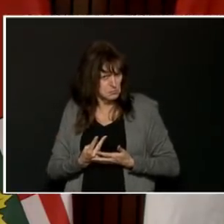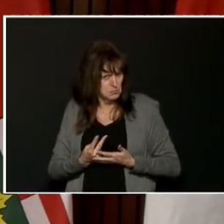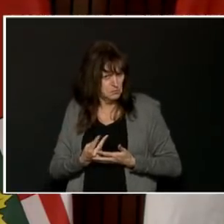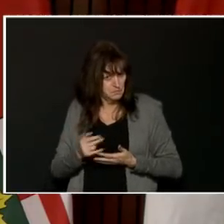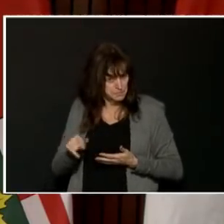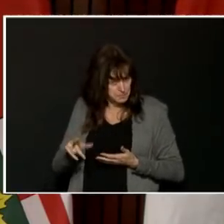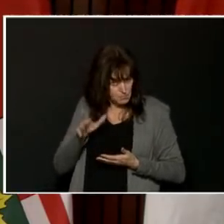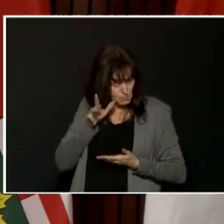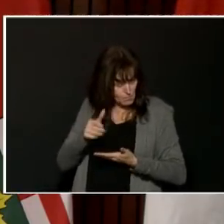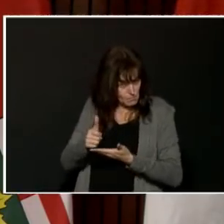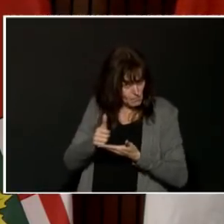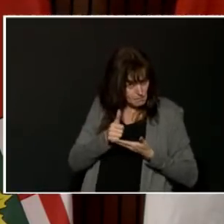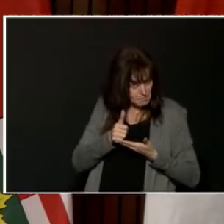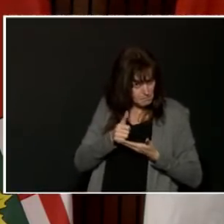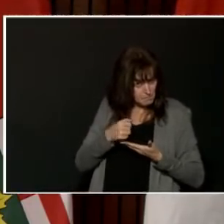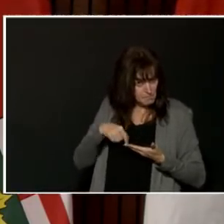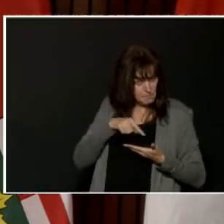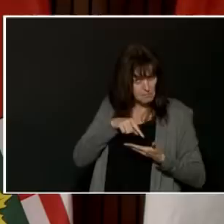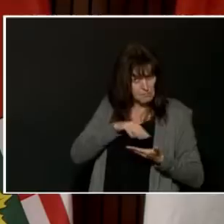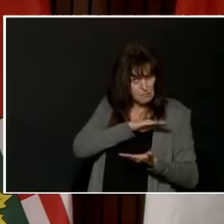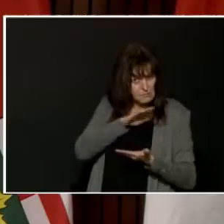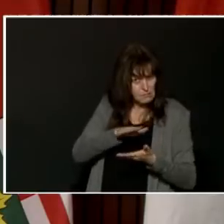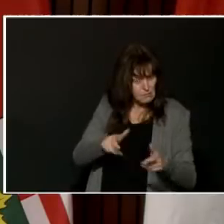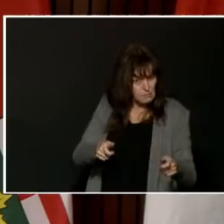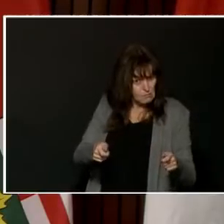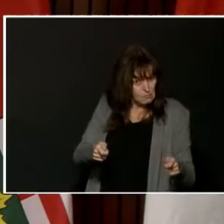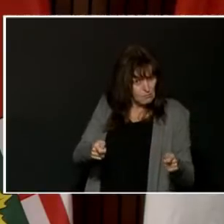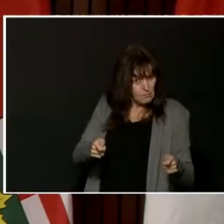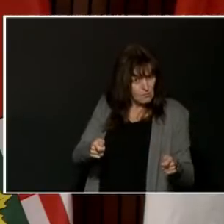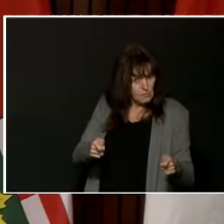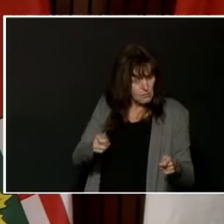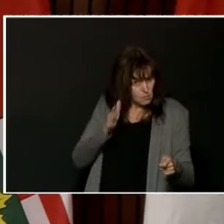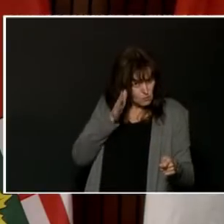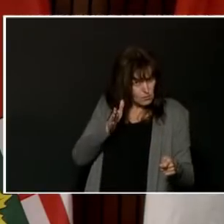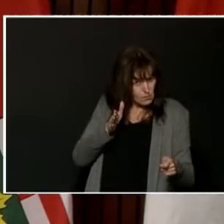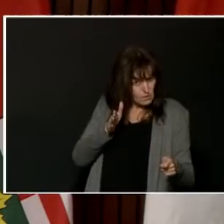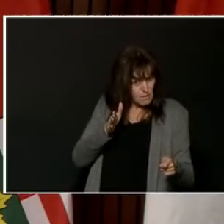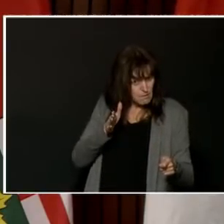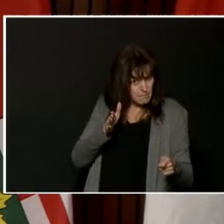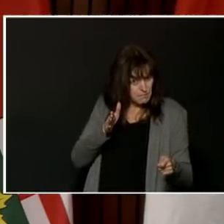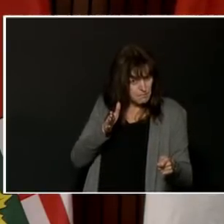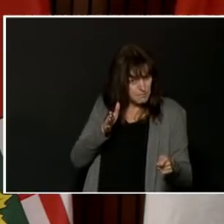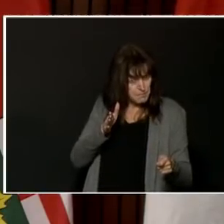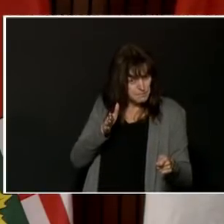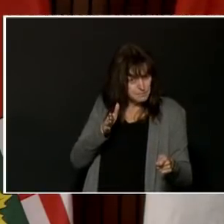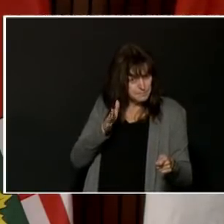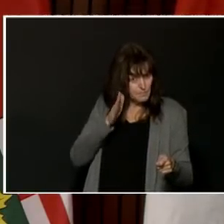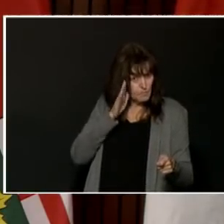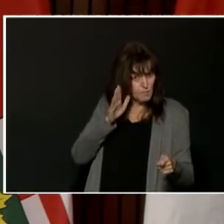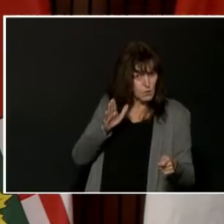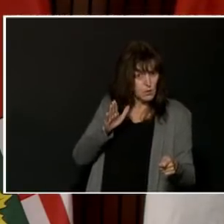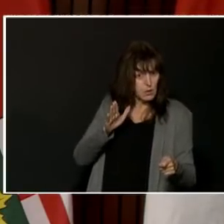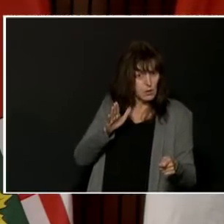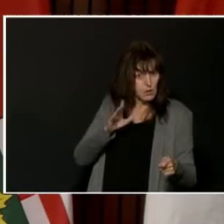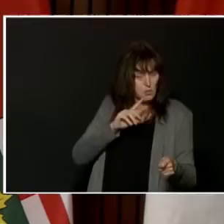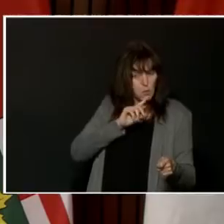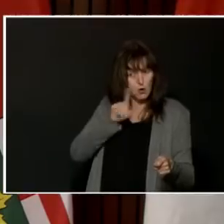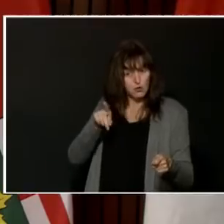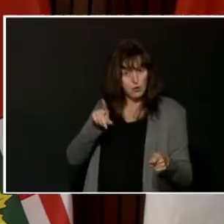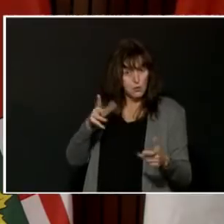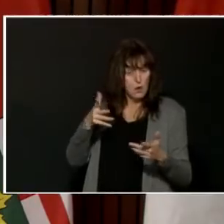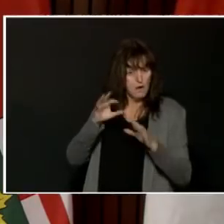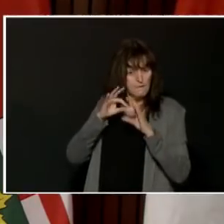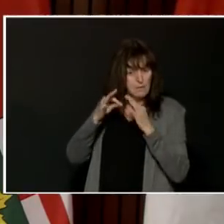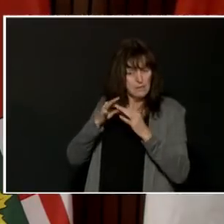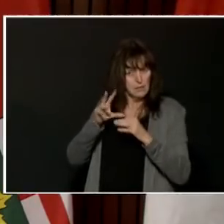Or are we going to have to issue, an order that says families shouldn't gather for Christmas? I